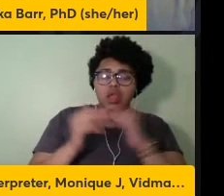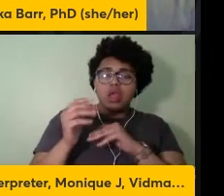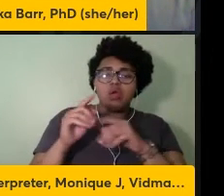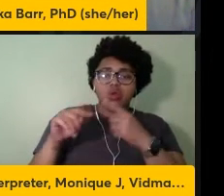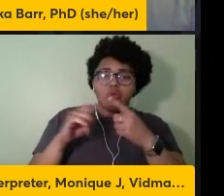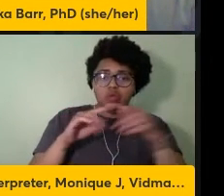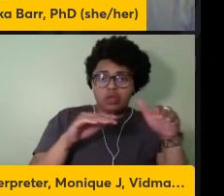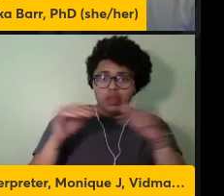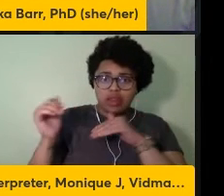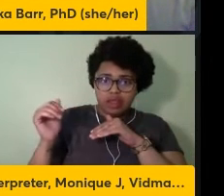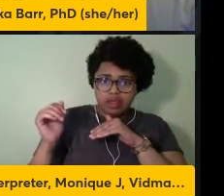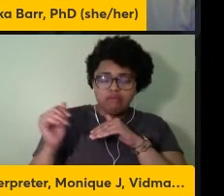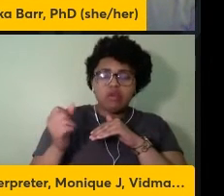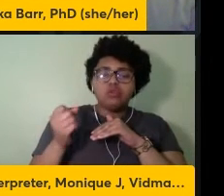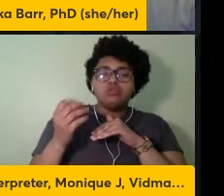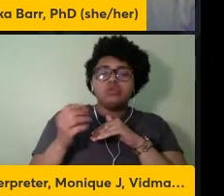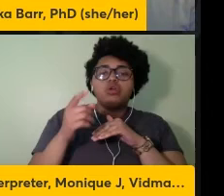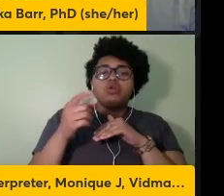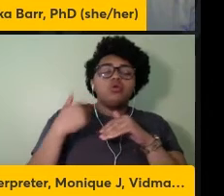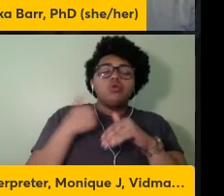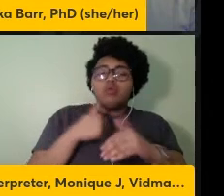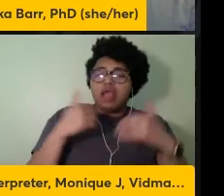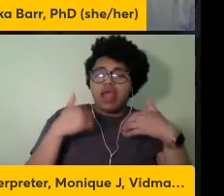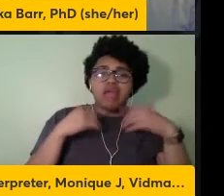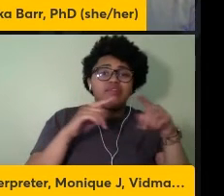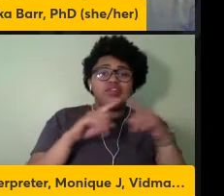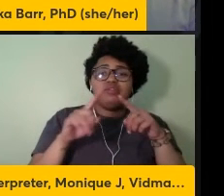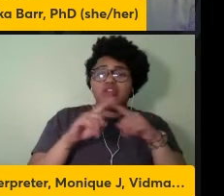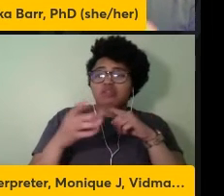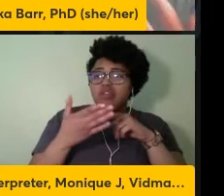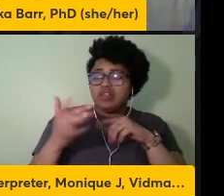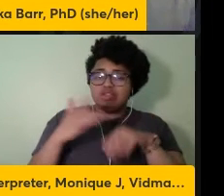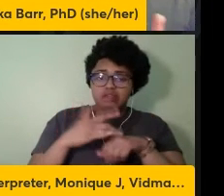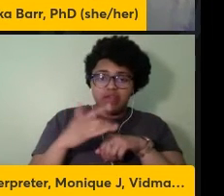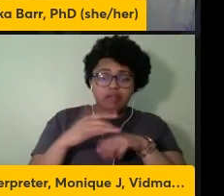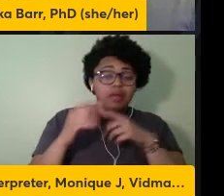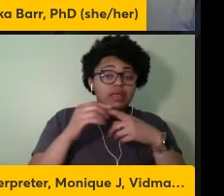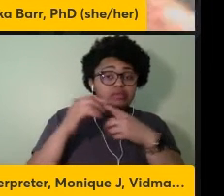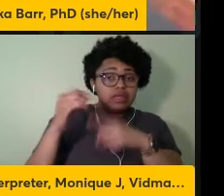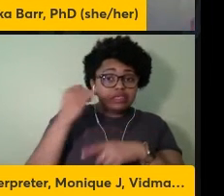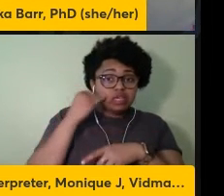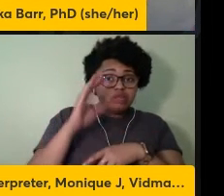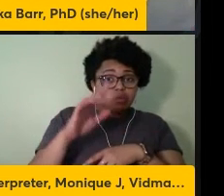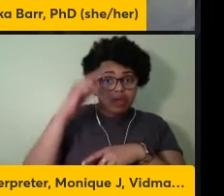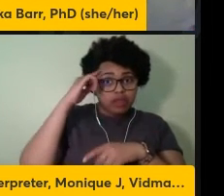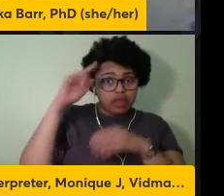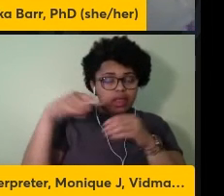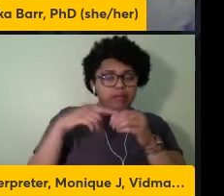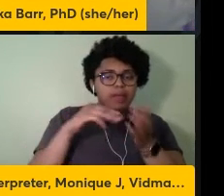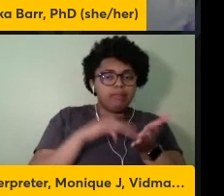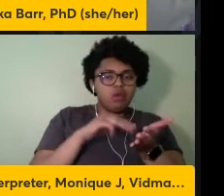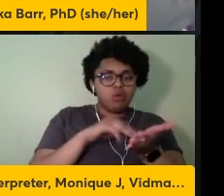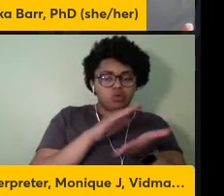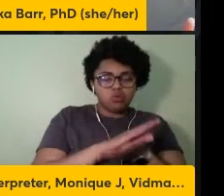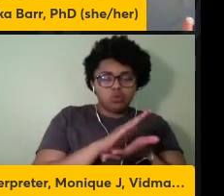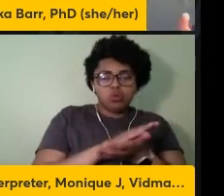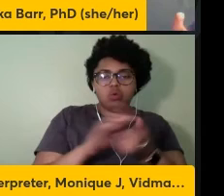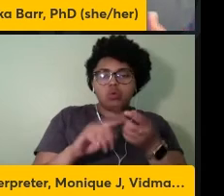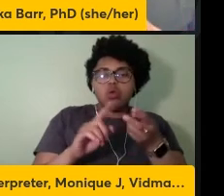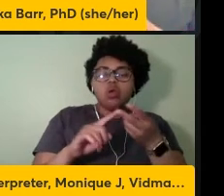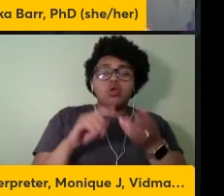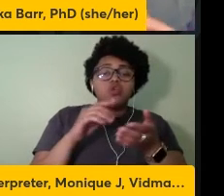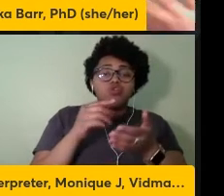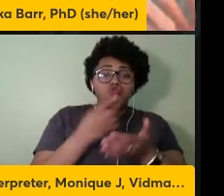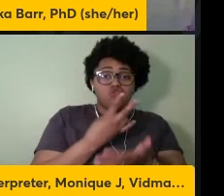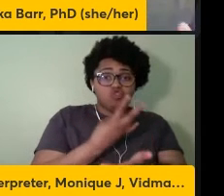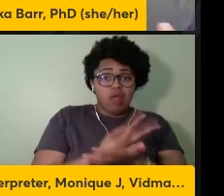leave. And so we have a number of things, especially if you are thinking about medical school or graduate school.